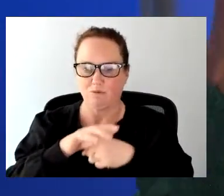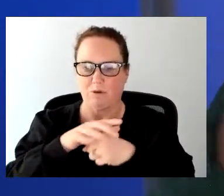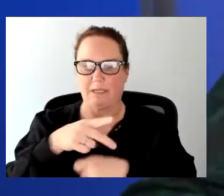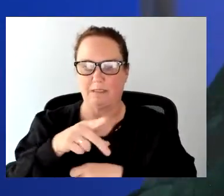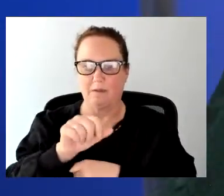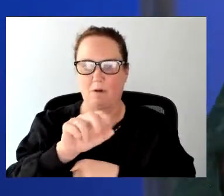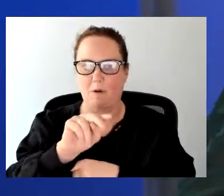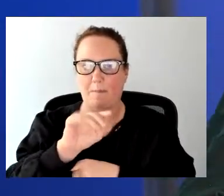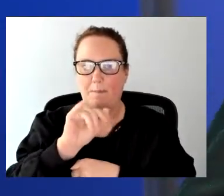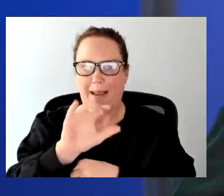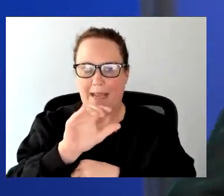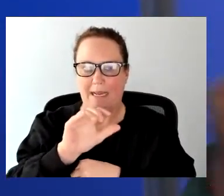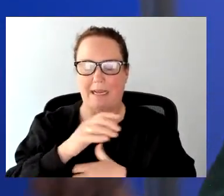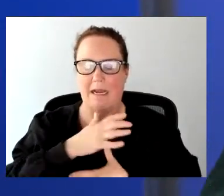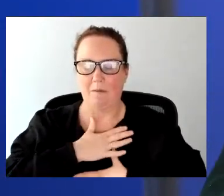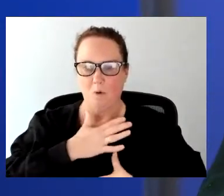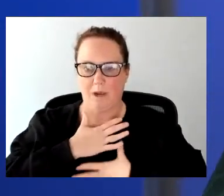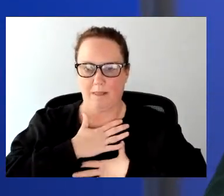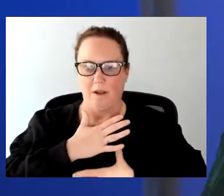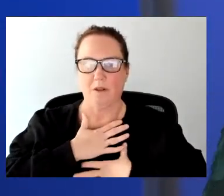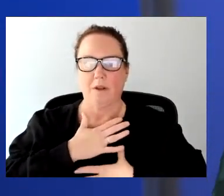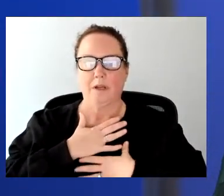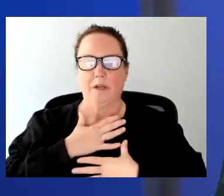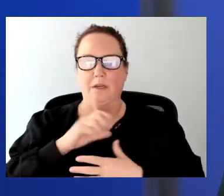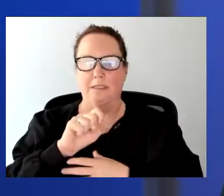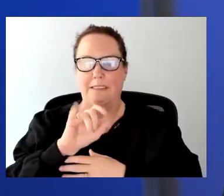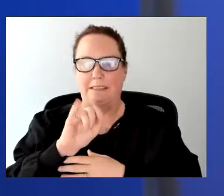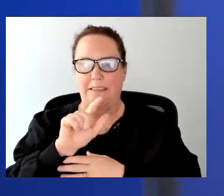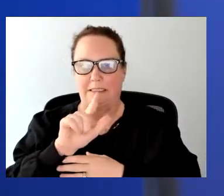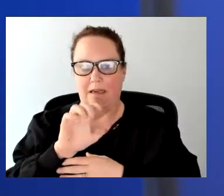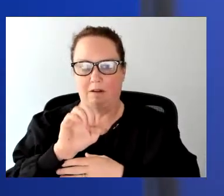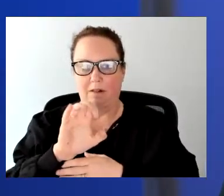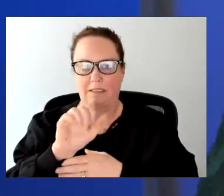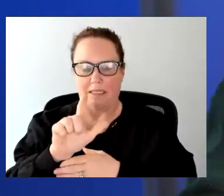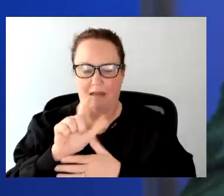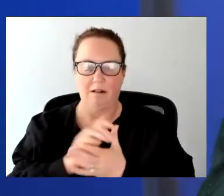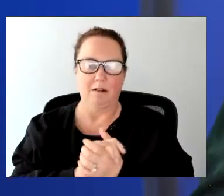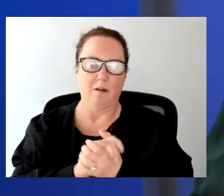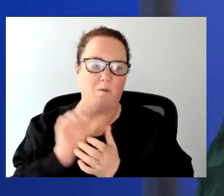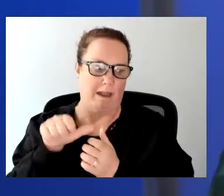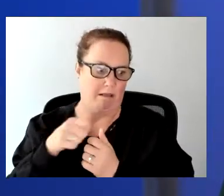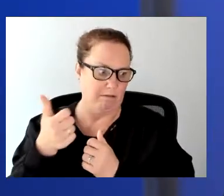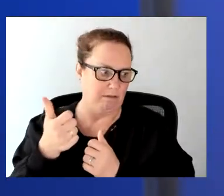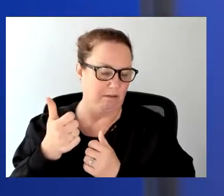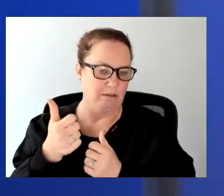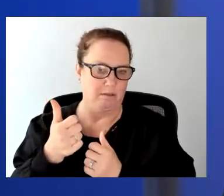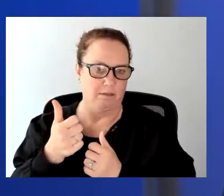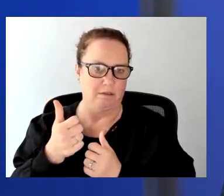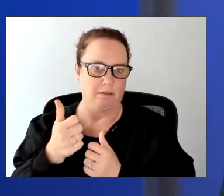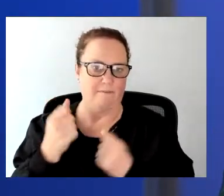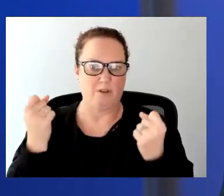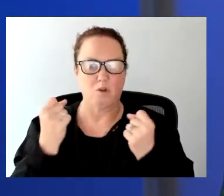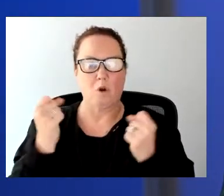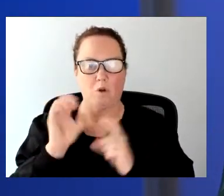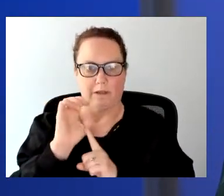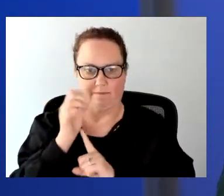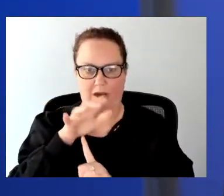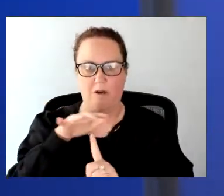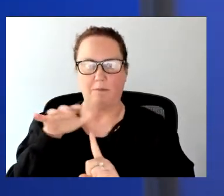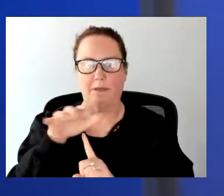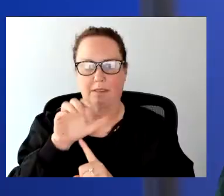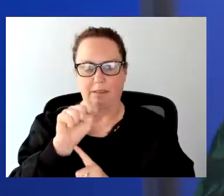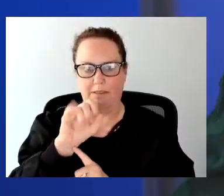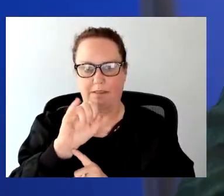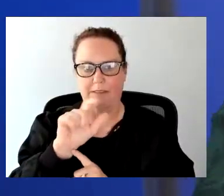I hyperventilate, it triggers the sickle cell. What else? If I am in a cold environment, it triggers sickle cell. So